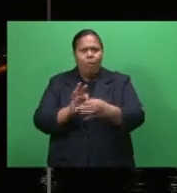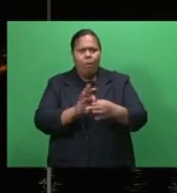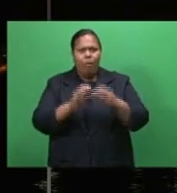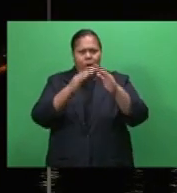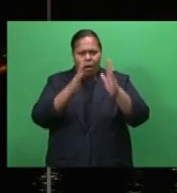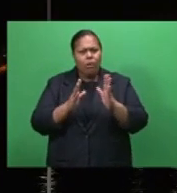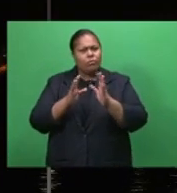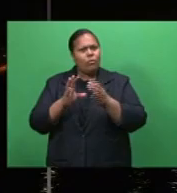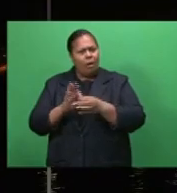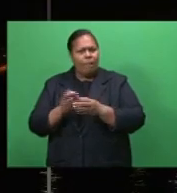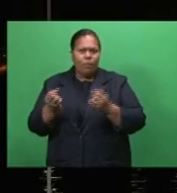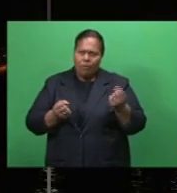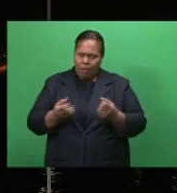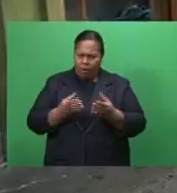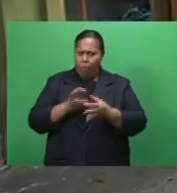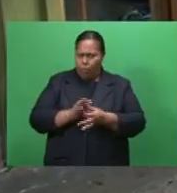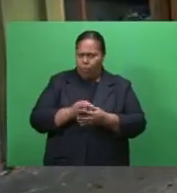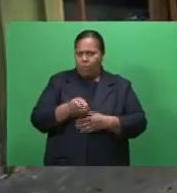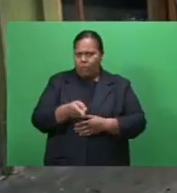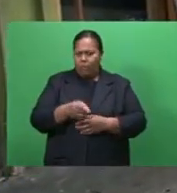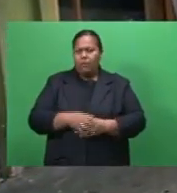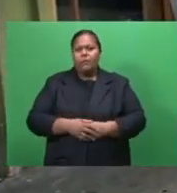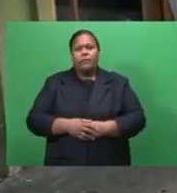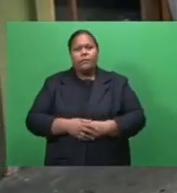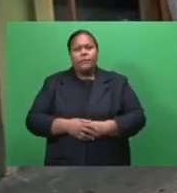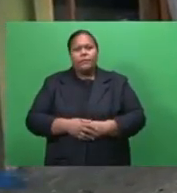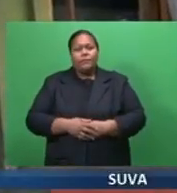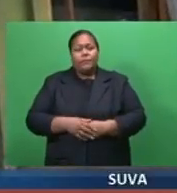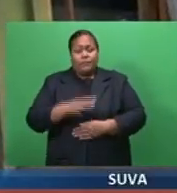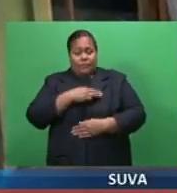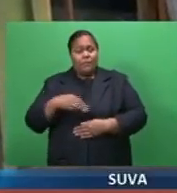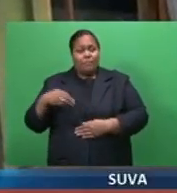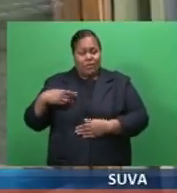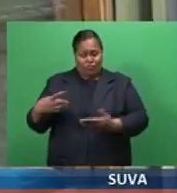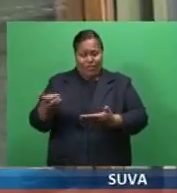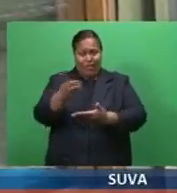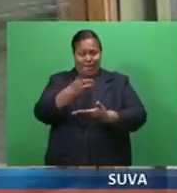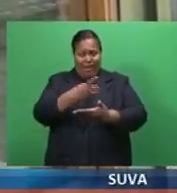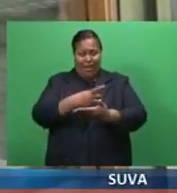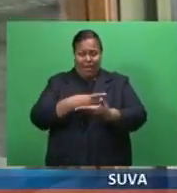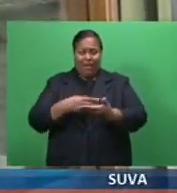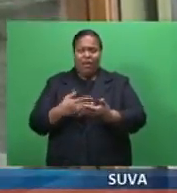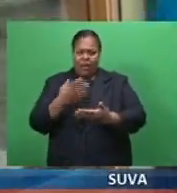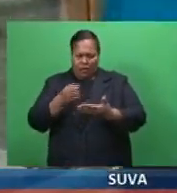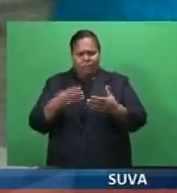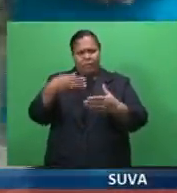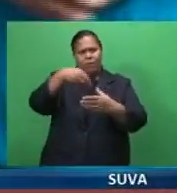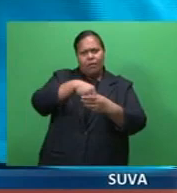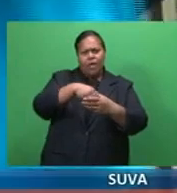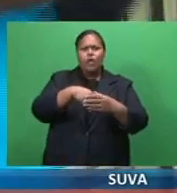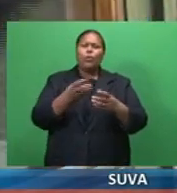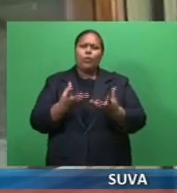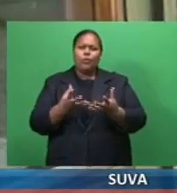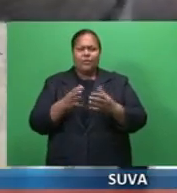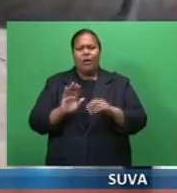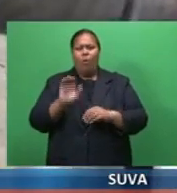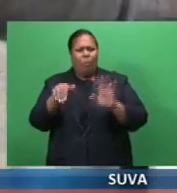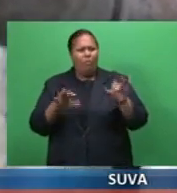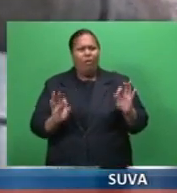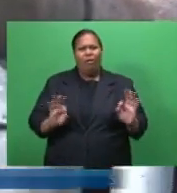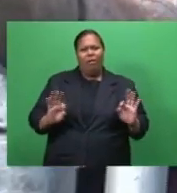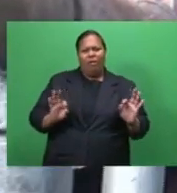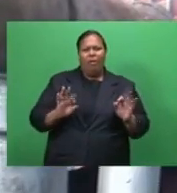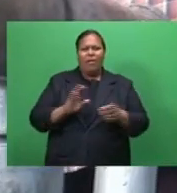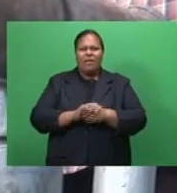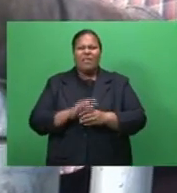Boyle reports. The ministry's database of beggars include the homeless, children beggars,